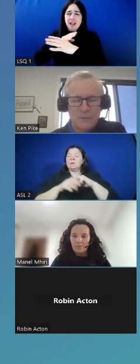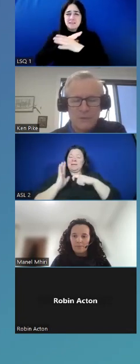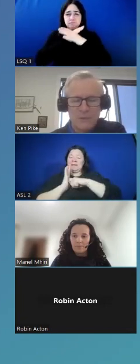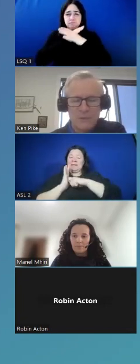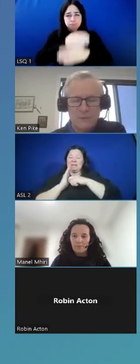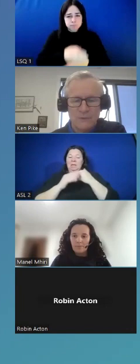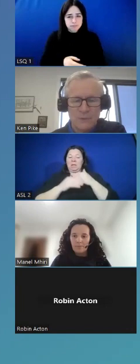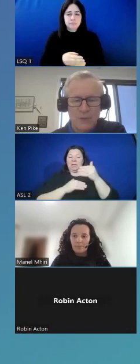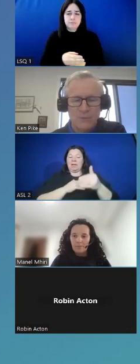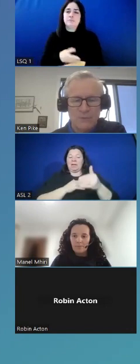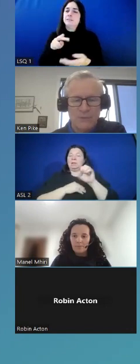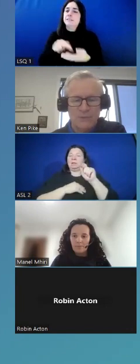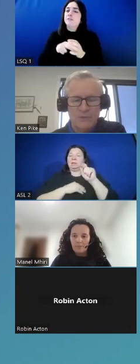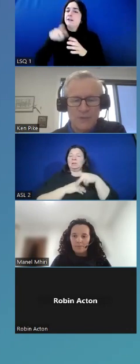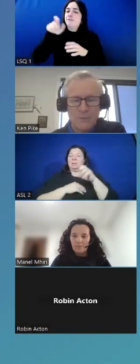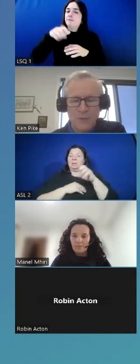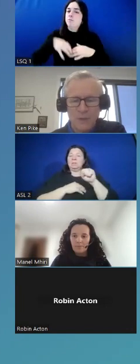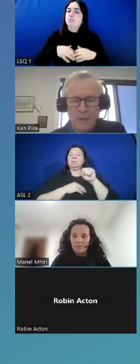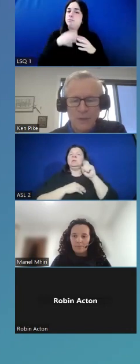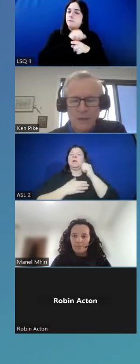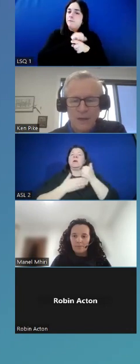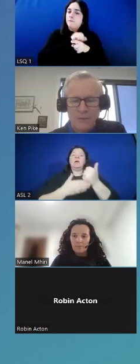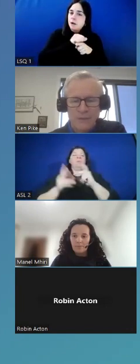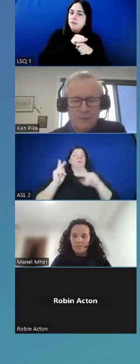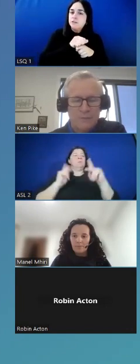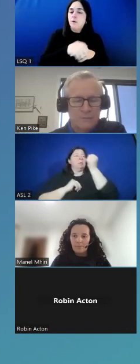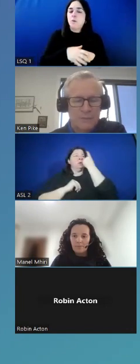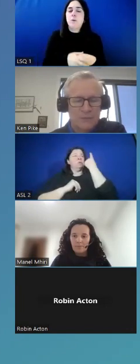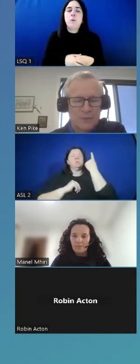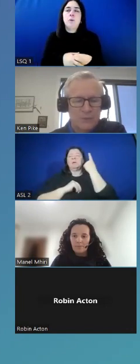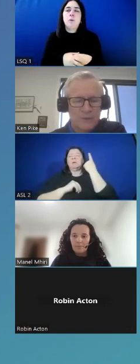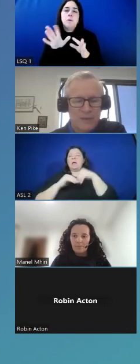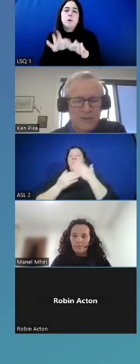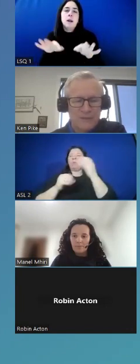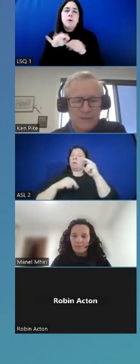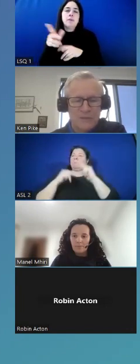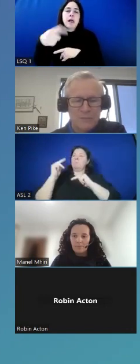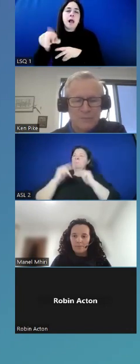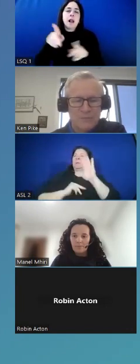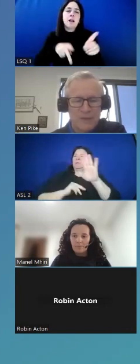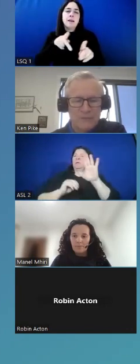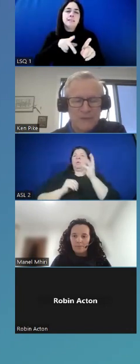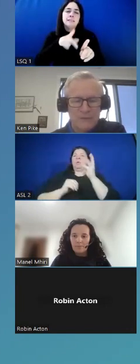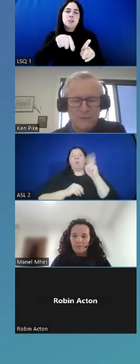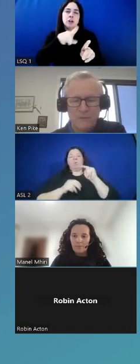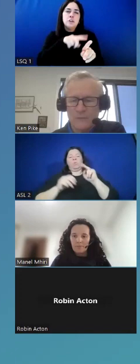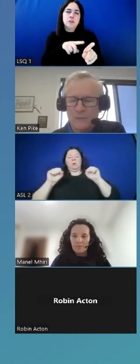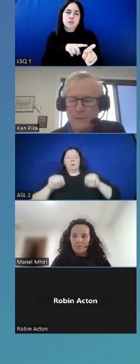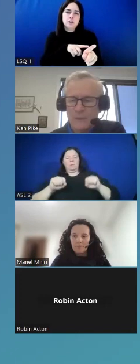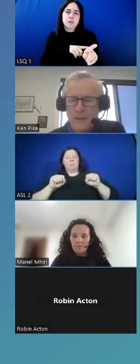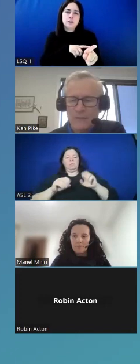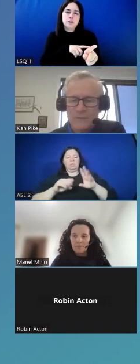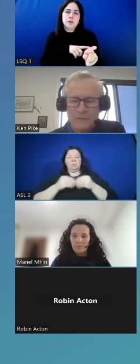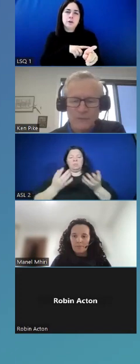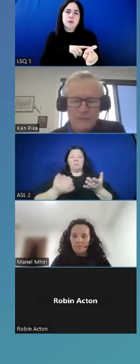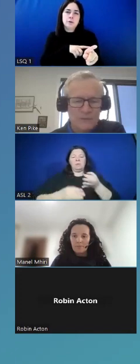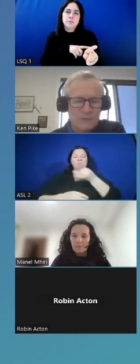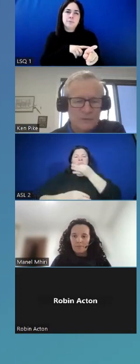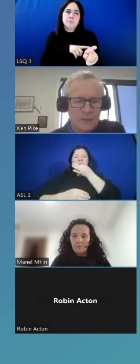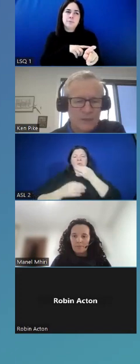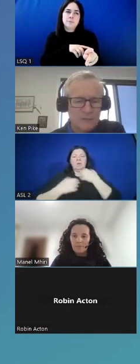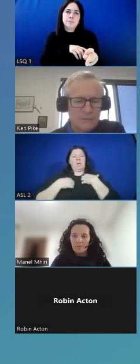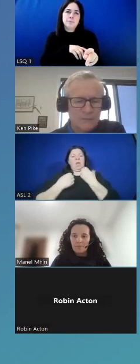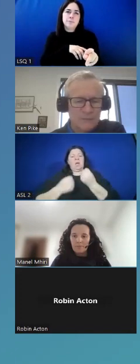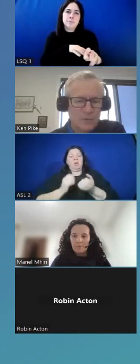steps to help people understand how they can build their own capacities to provide effective health